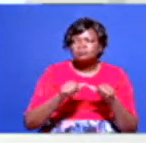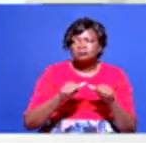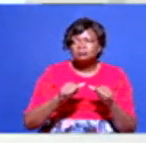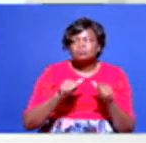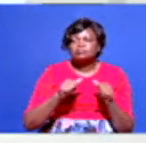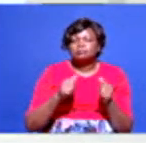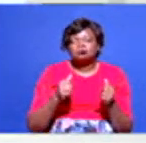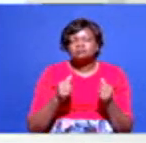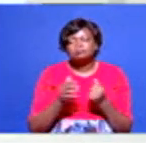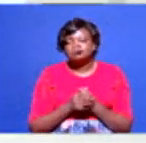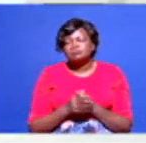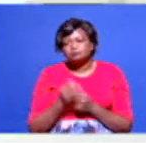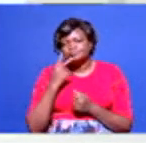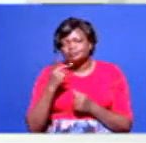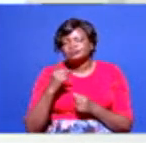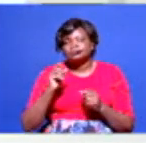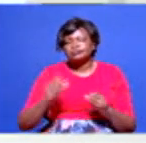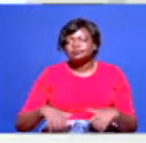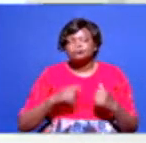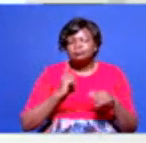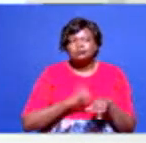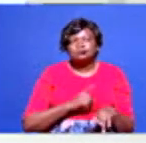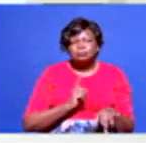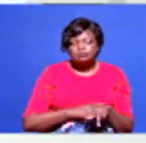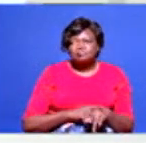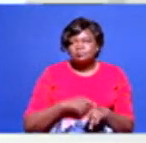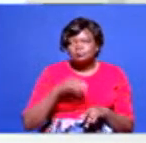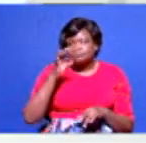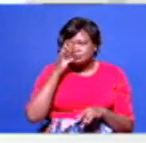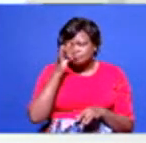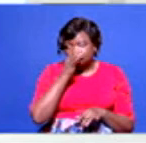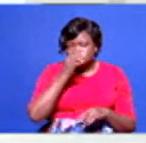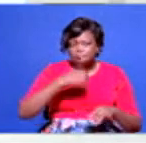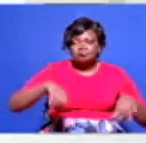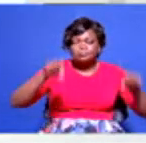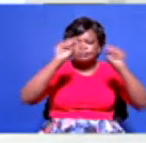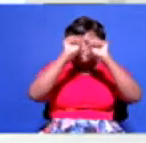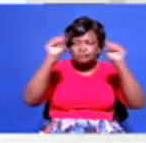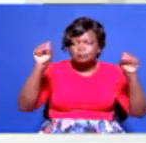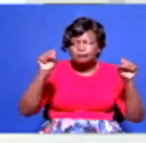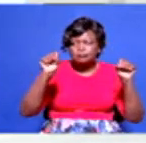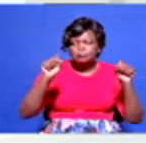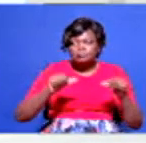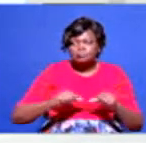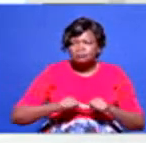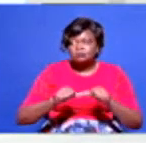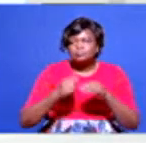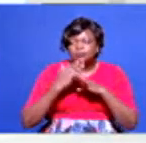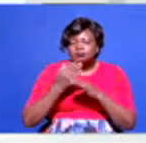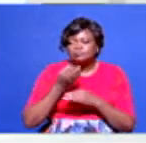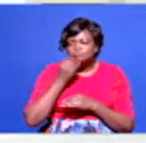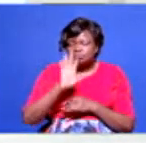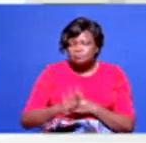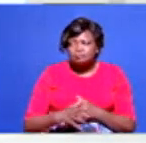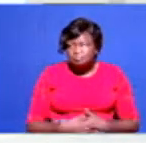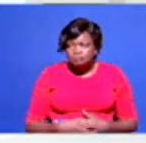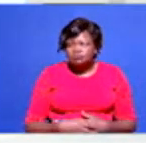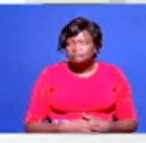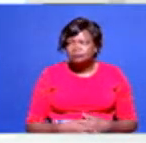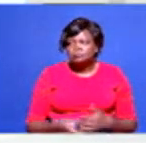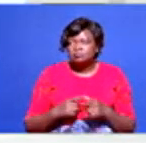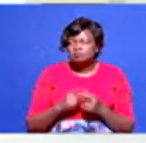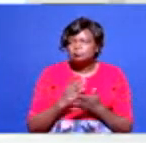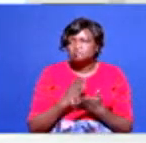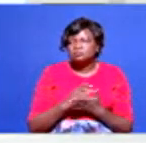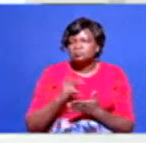life and times of the late President Mwai Kibaki, continue sharing your feedback. What are those handles again? Absolutely, at